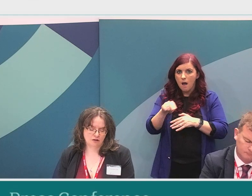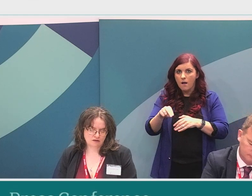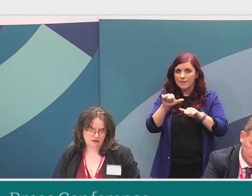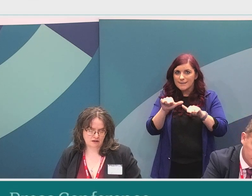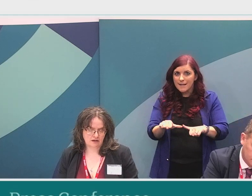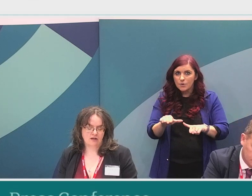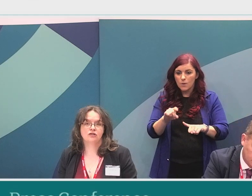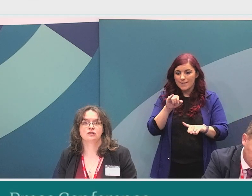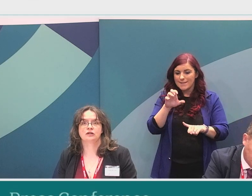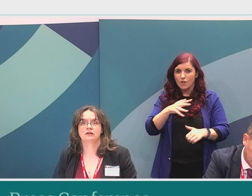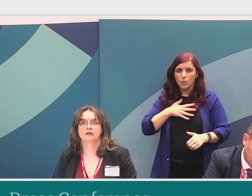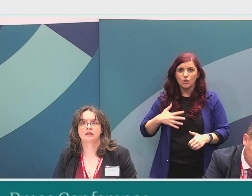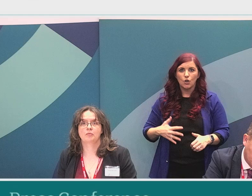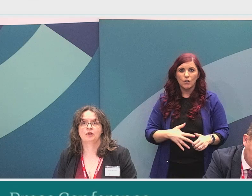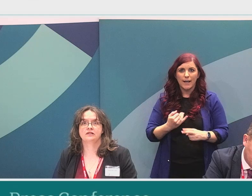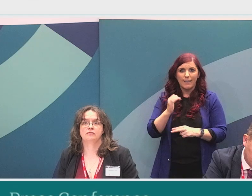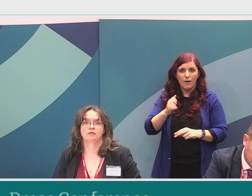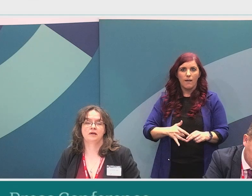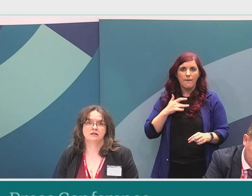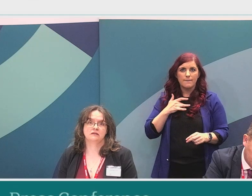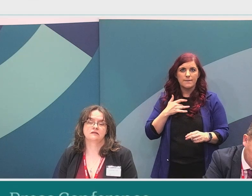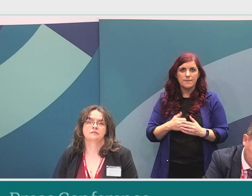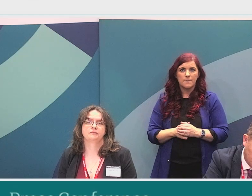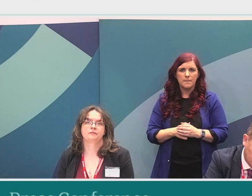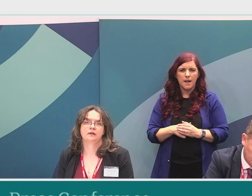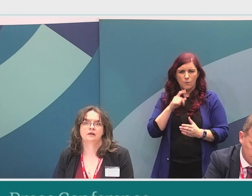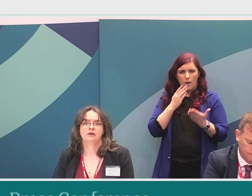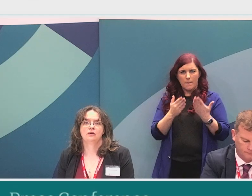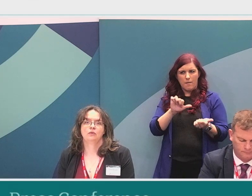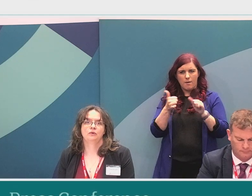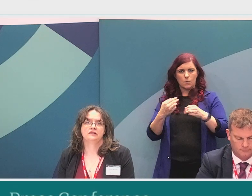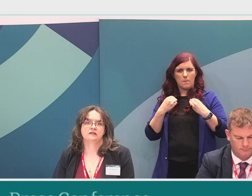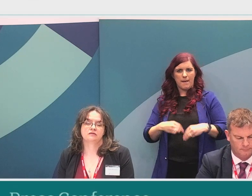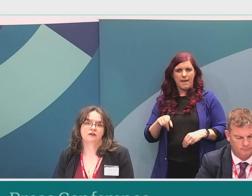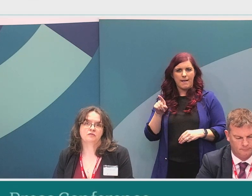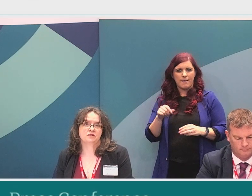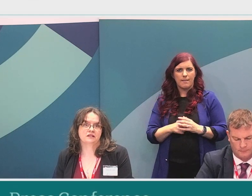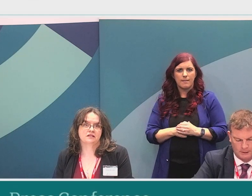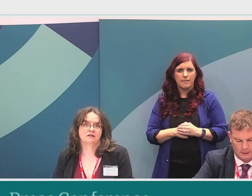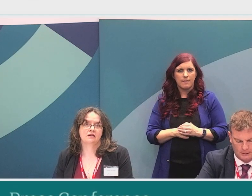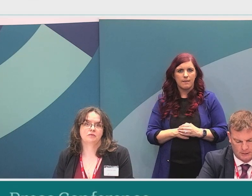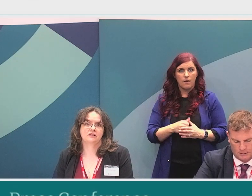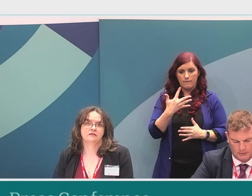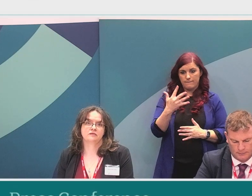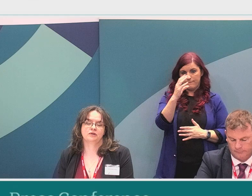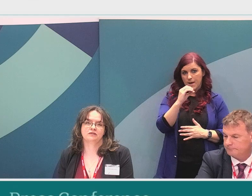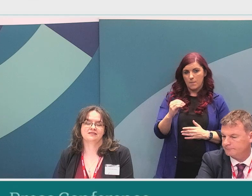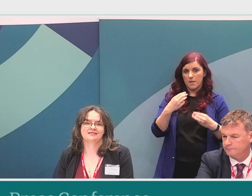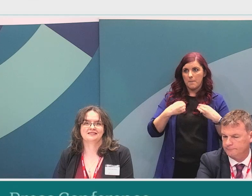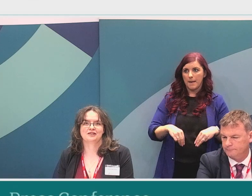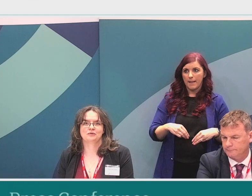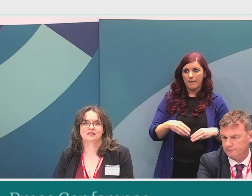And just to touch on that breakdown for males, we can see that 5% of males have